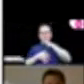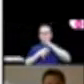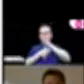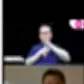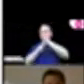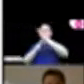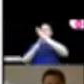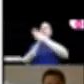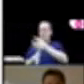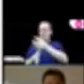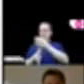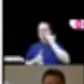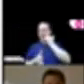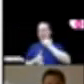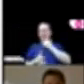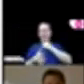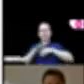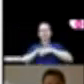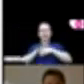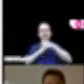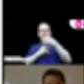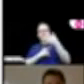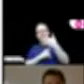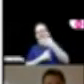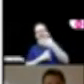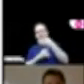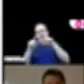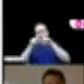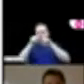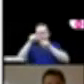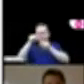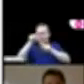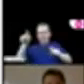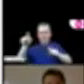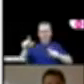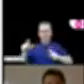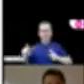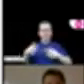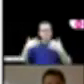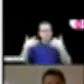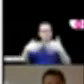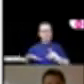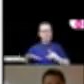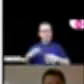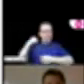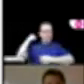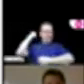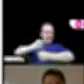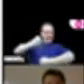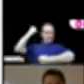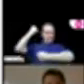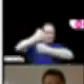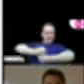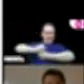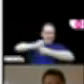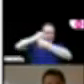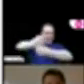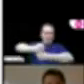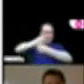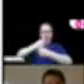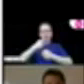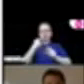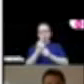flag stripes. And there were campaigns. People spoke about this. People